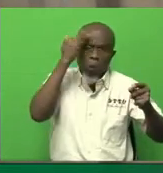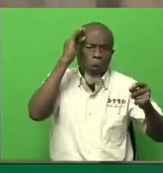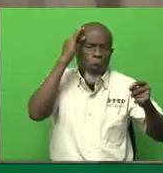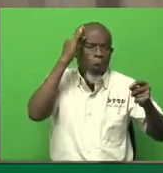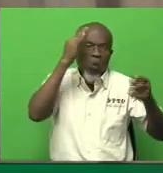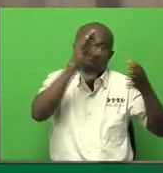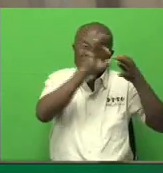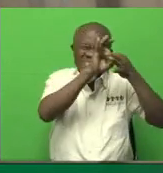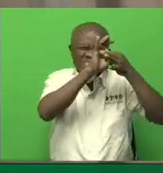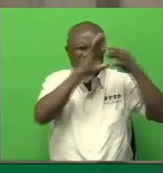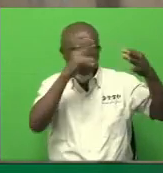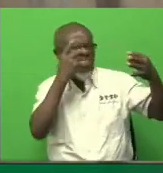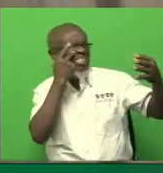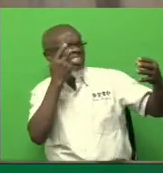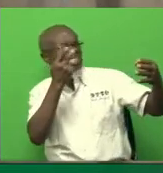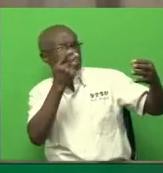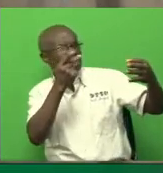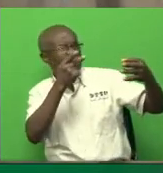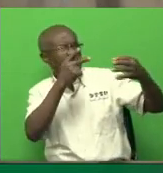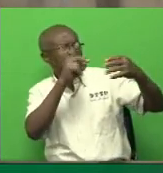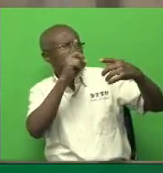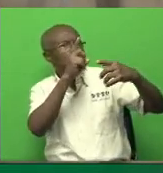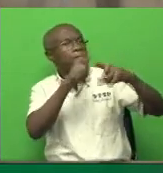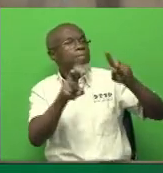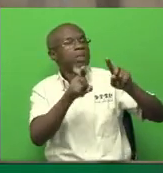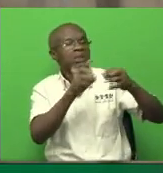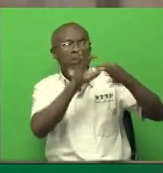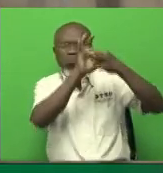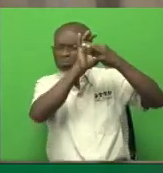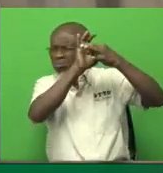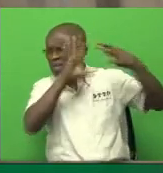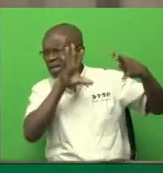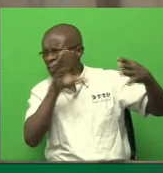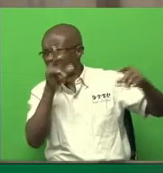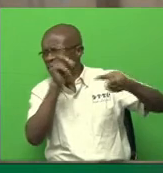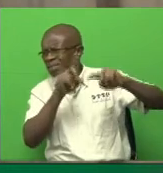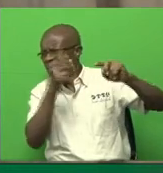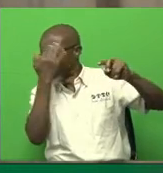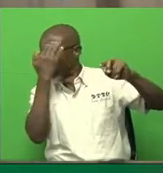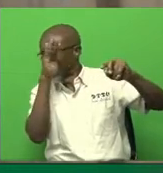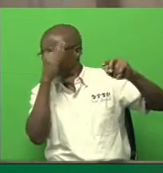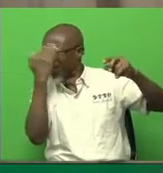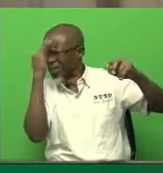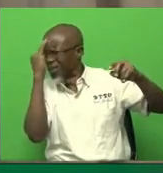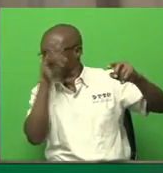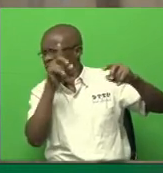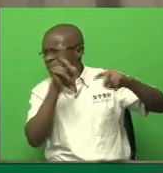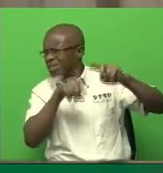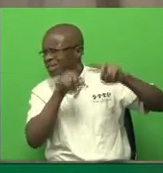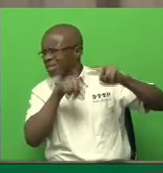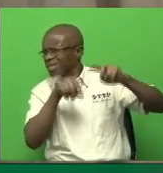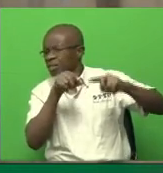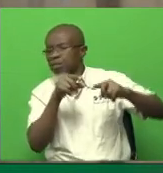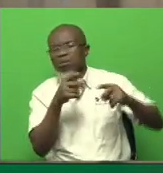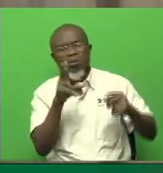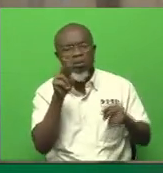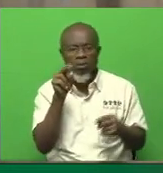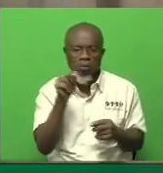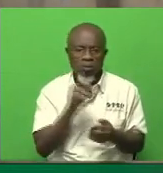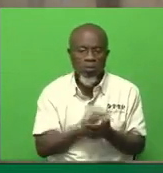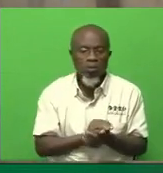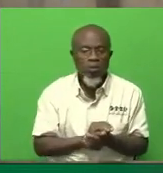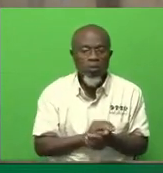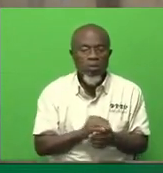that you could stand here and recitings that you close down that had they been operational